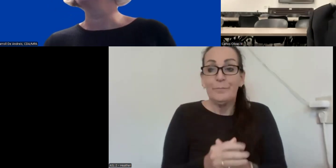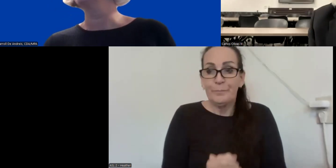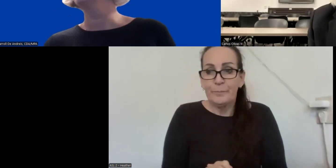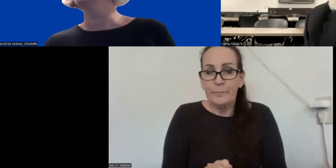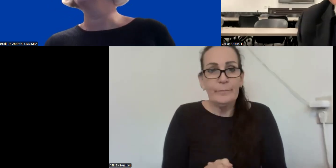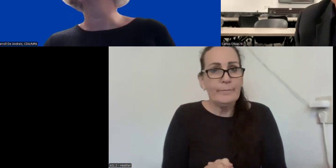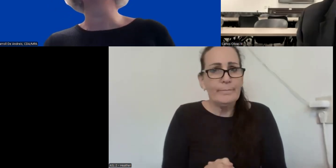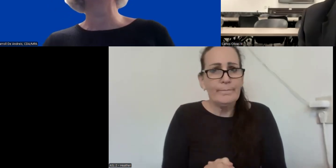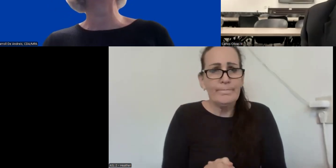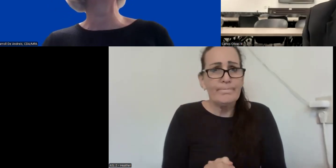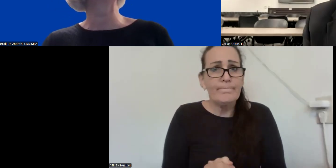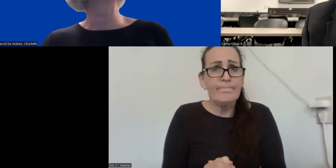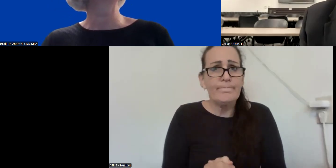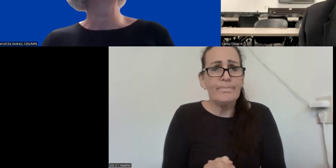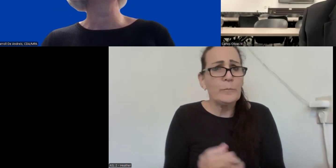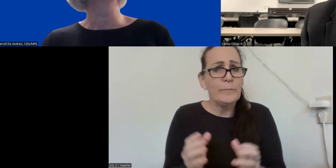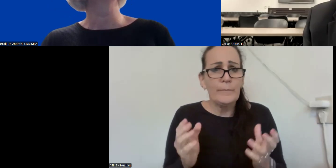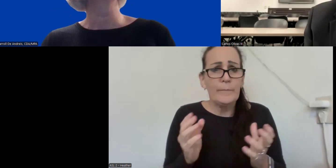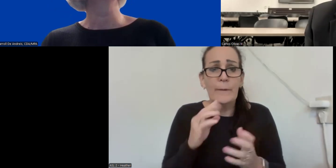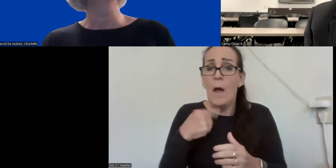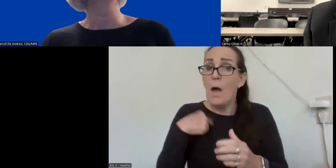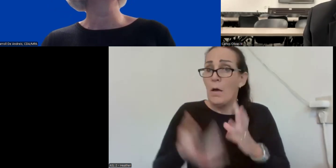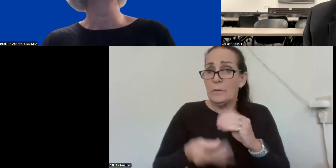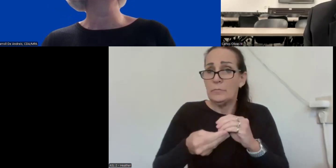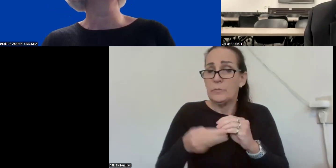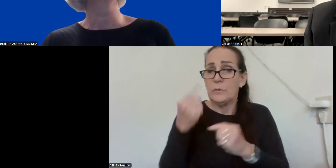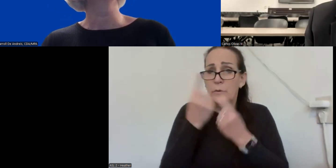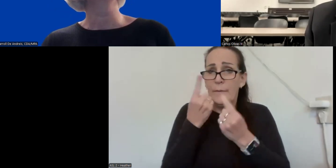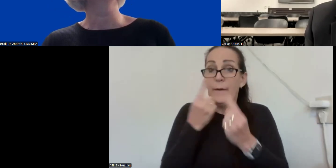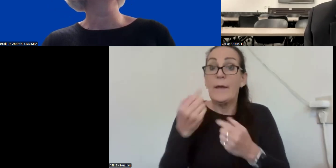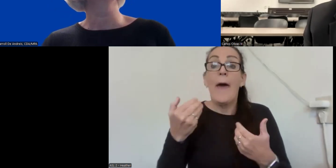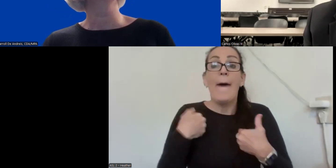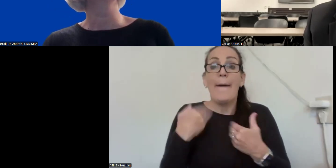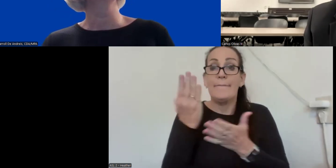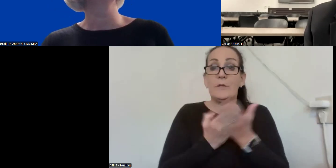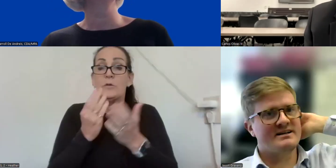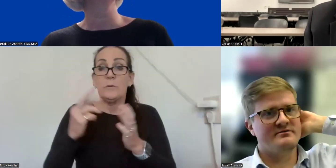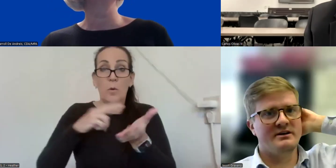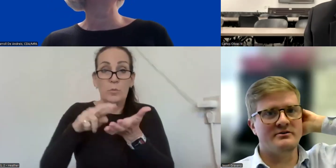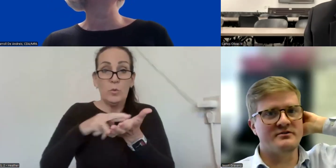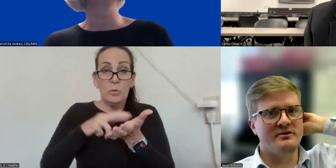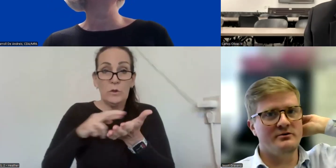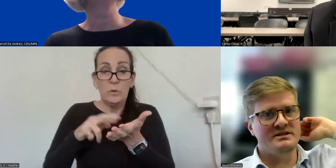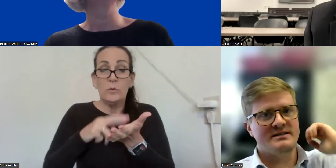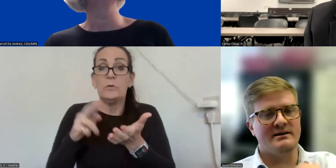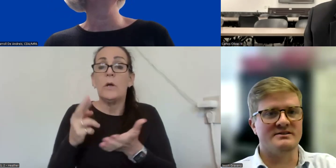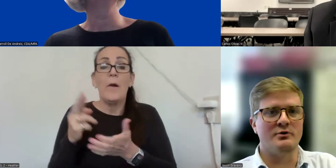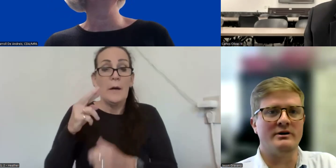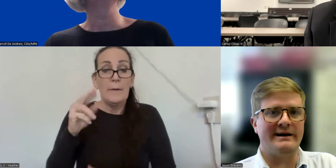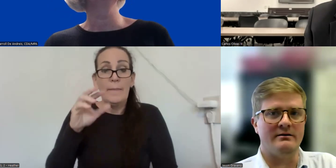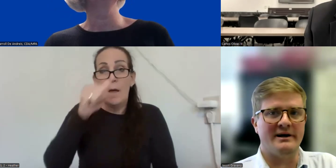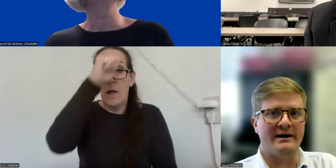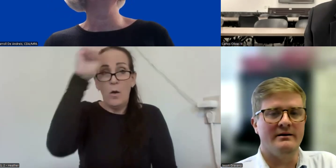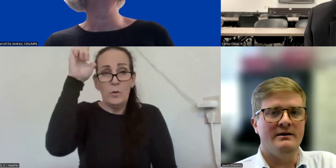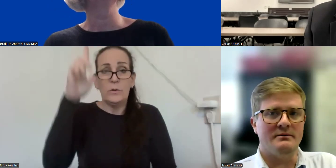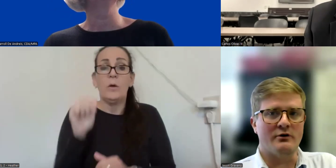I think, sorry, this is an additional thought. There is a bit of research. I think the Alzheimer's Association put out in their facts and figures a few details broken